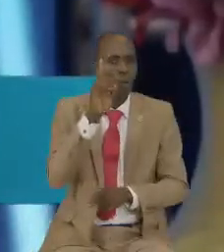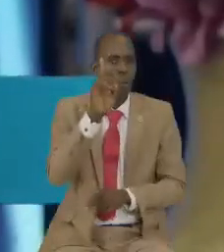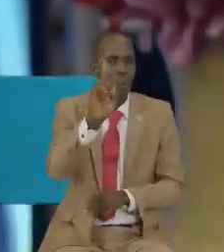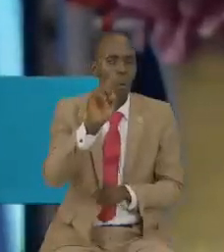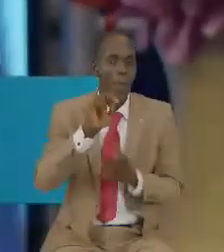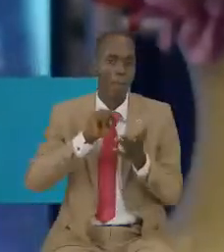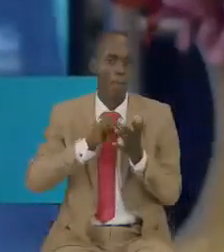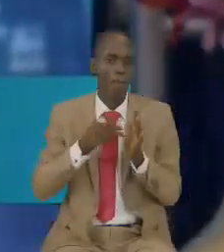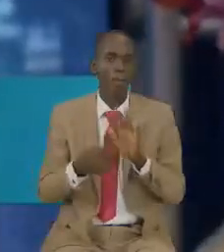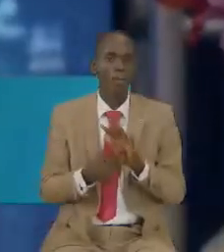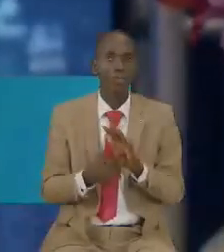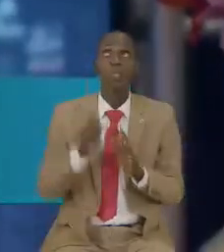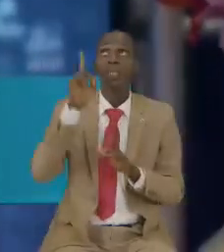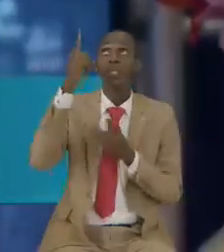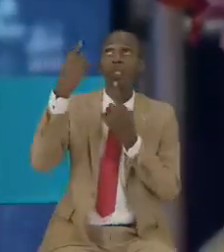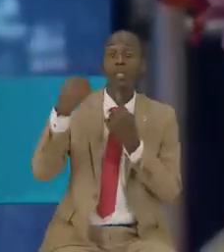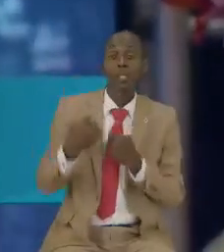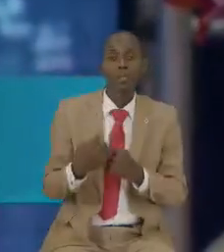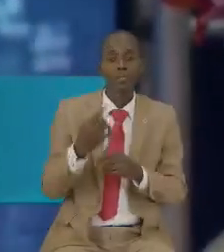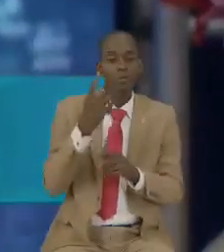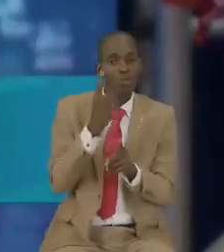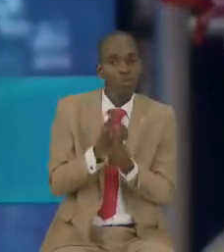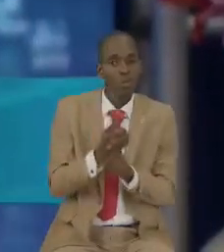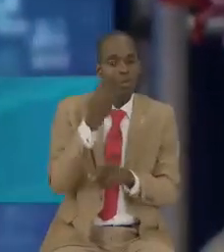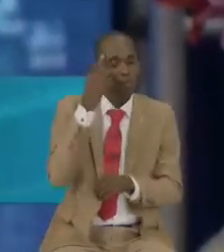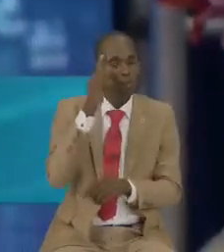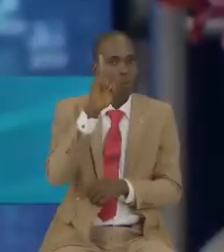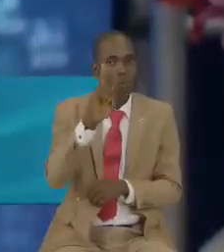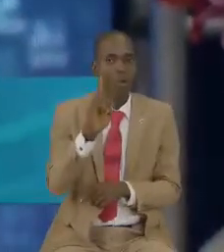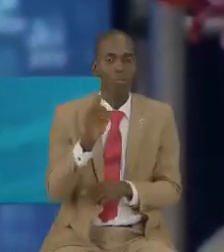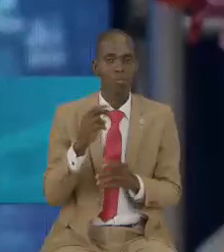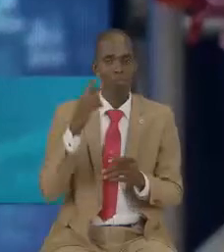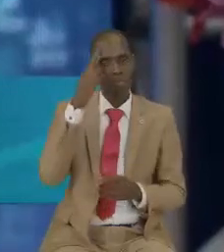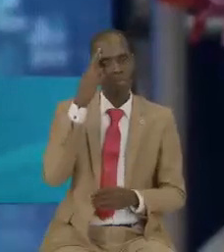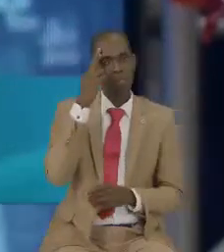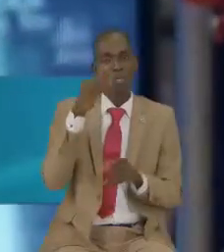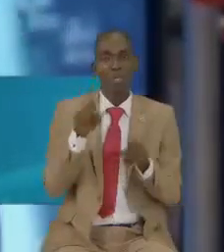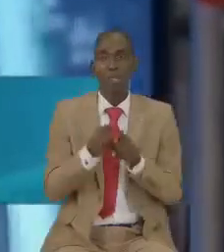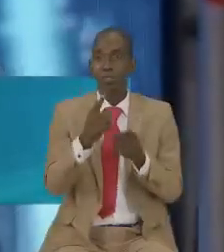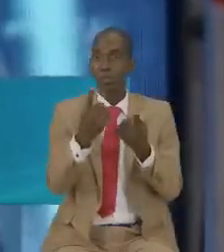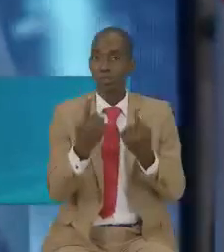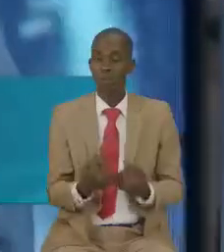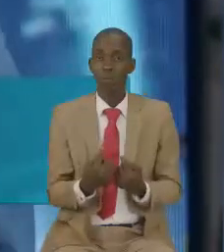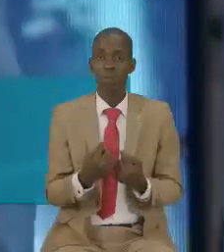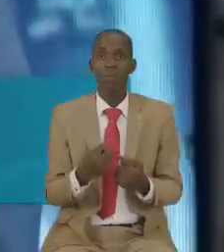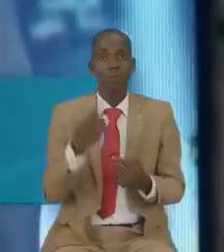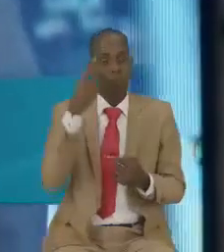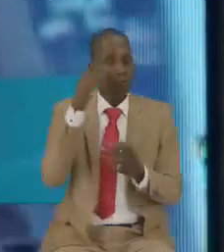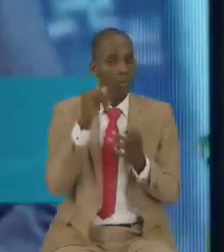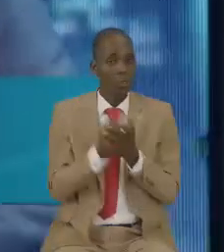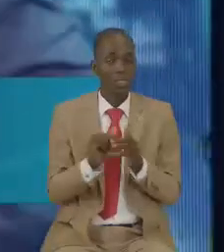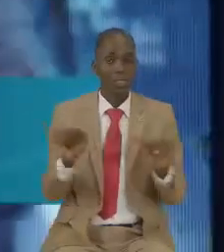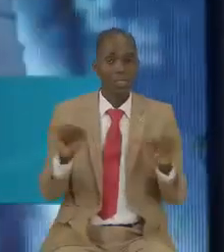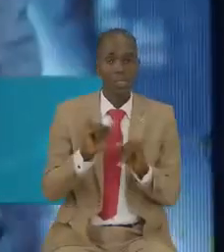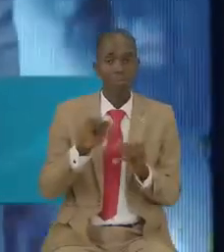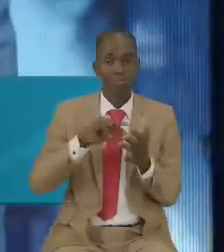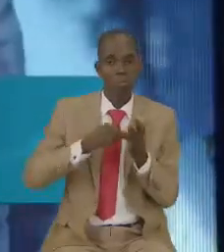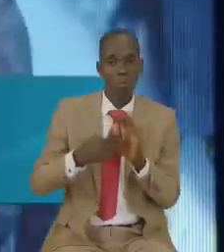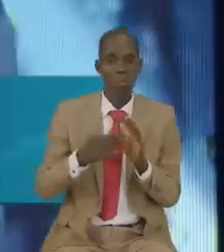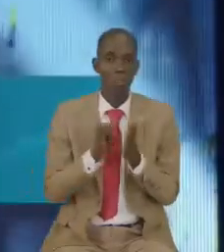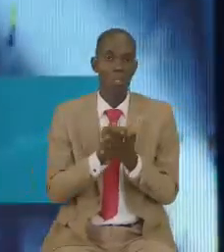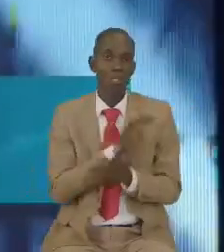He came just for one reason. And as you come for the same purpose that Christ came,